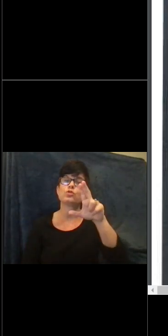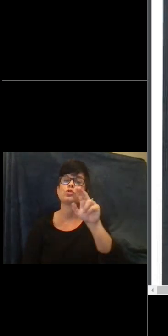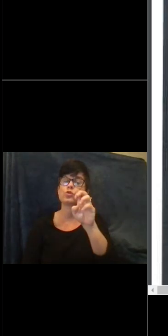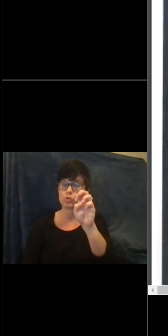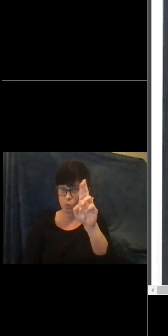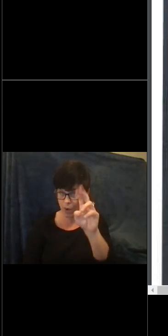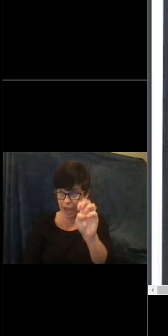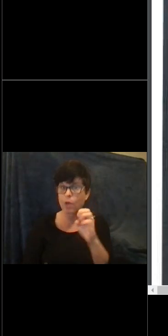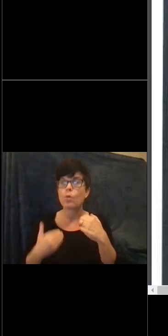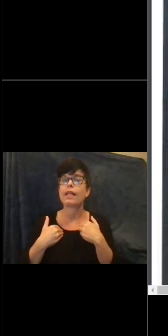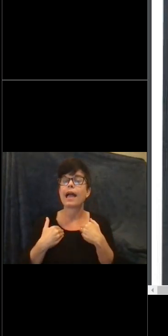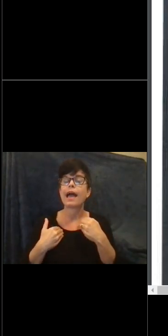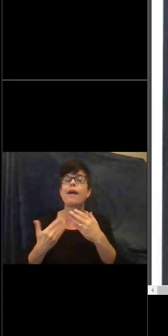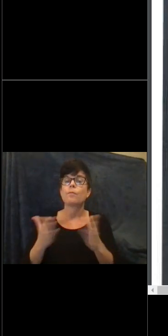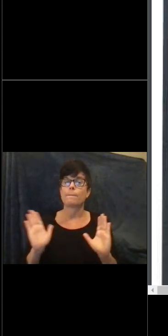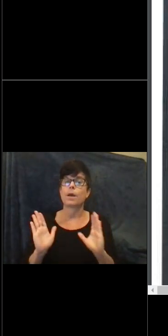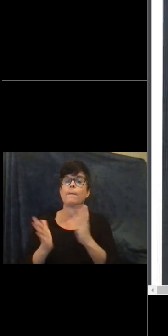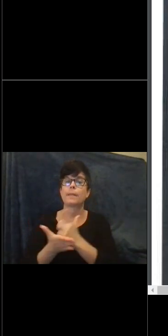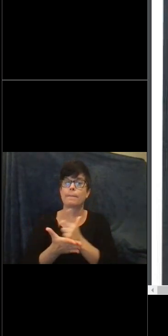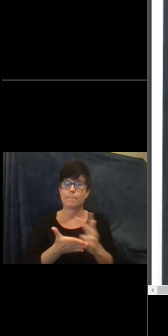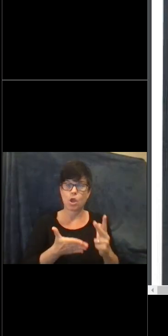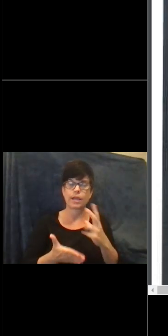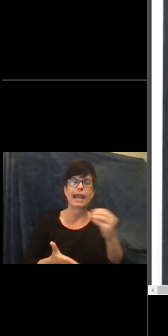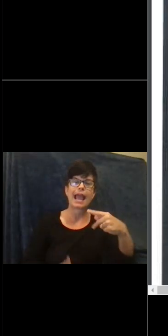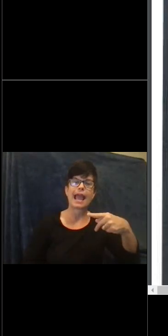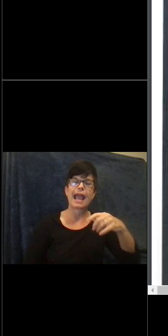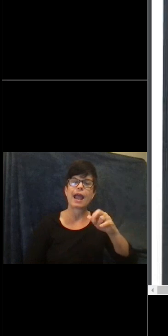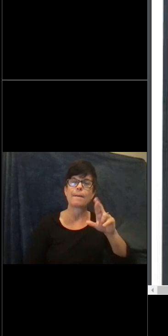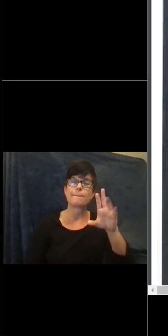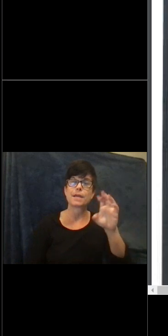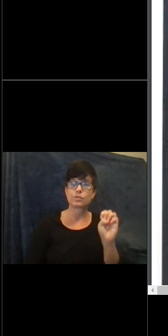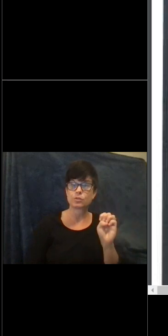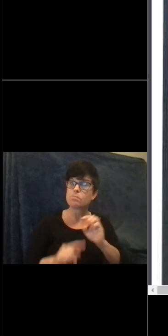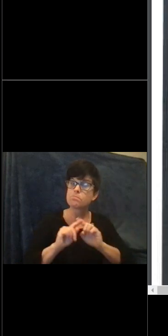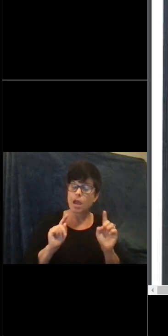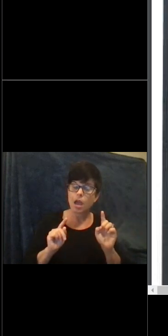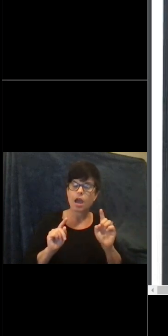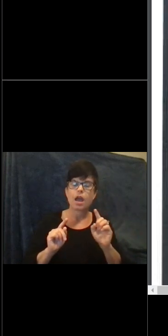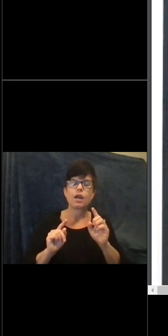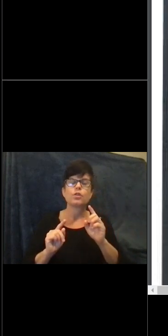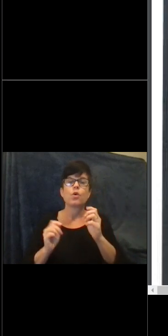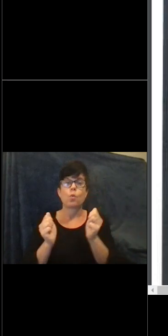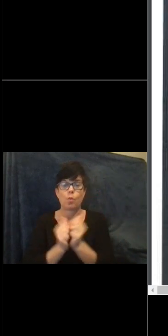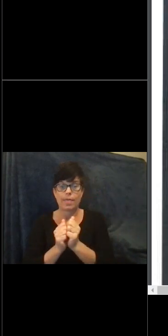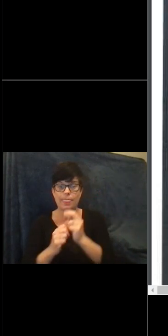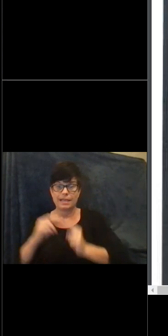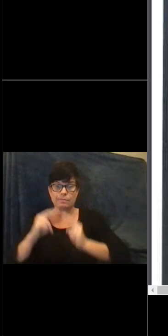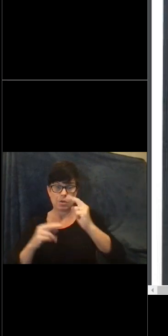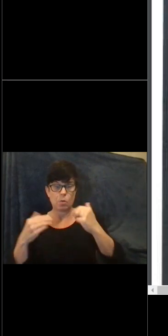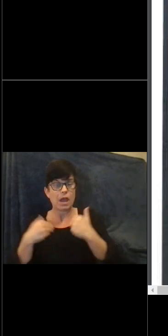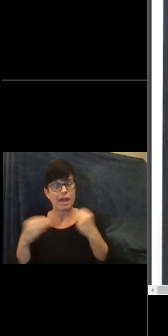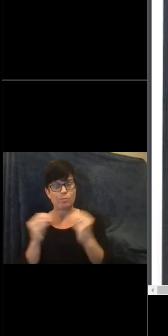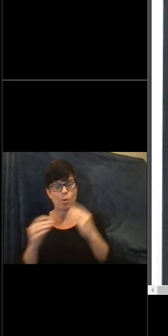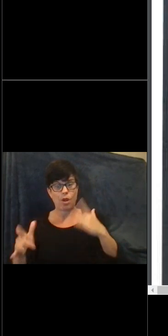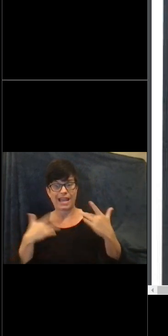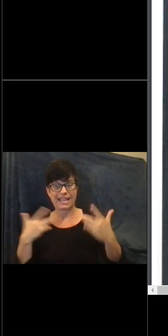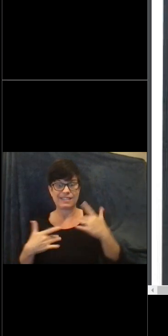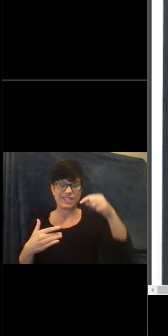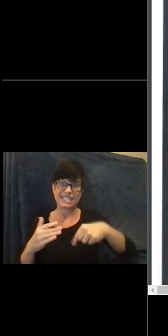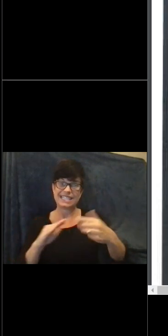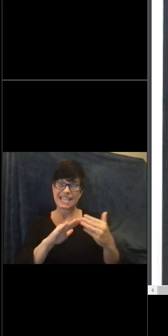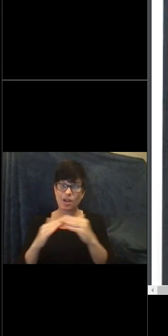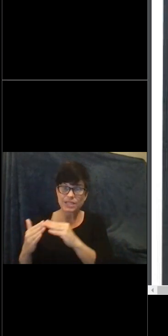with the build, we know that we're going to have more events and we're going to have more activity downtown. And so we have to keep up, and we have